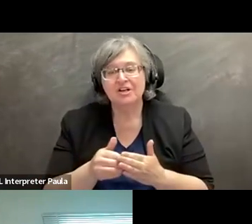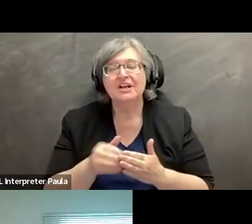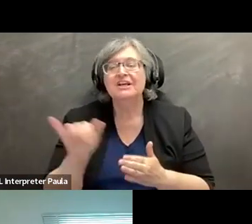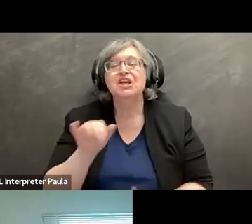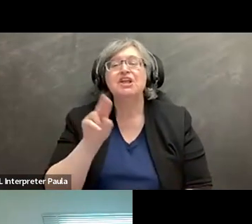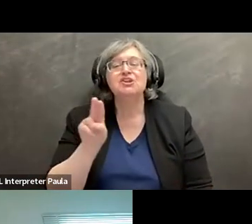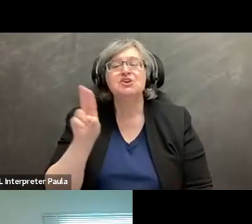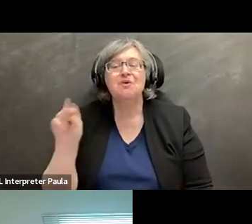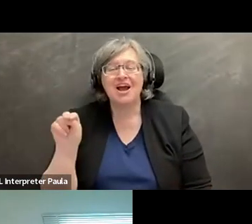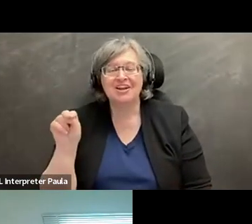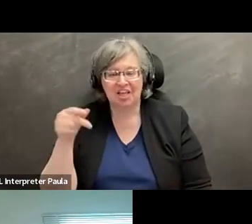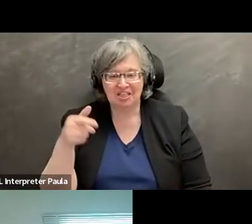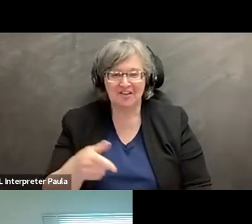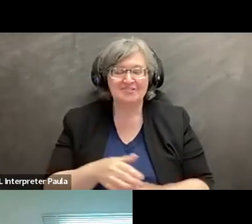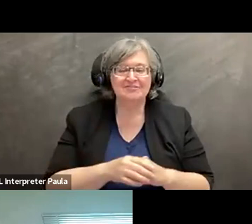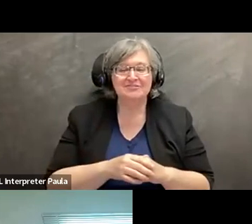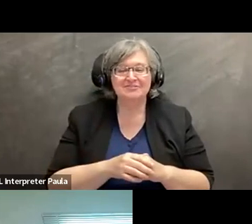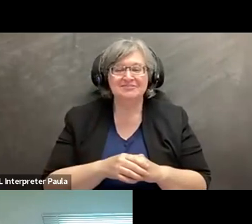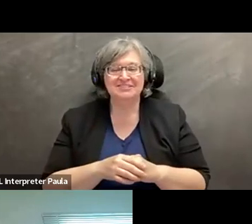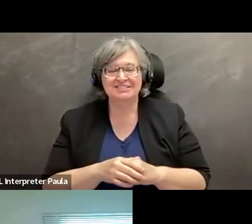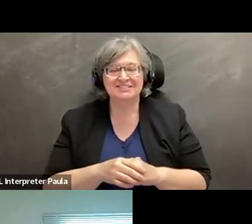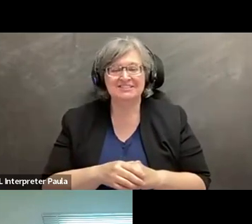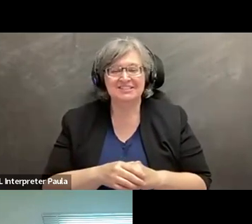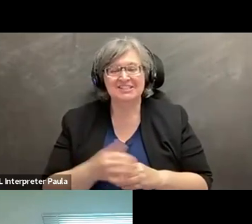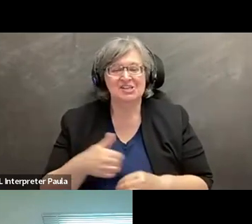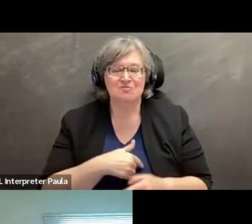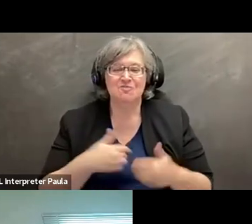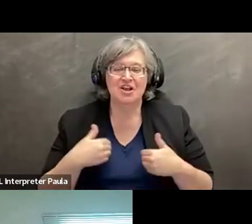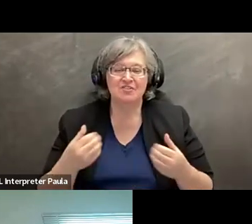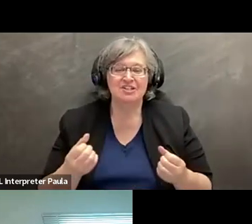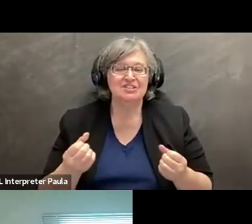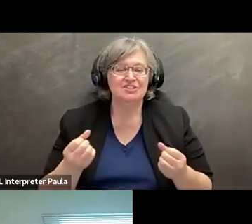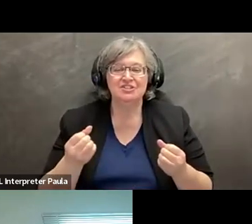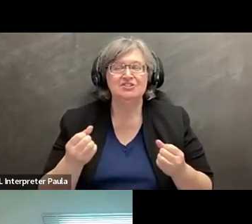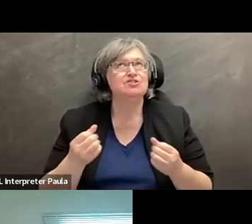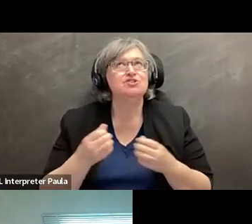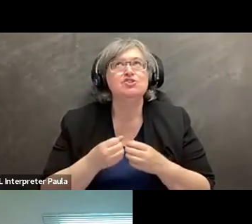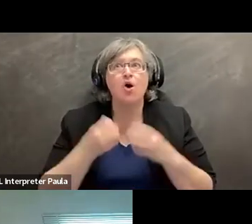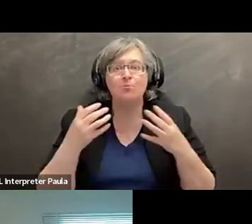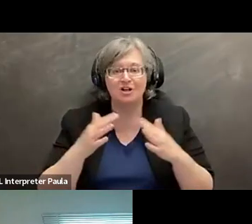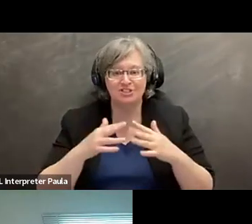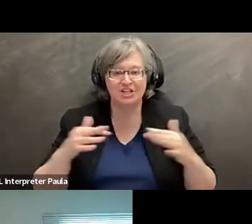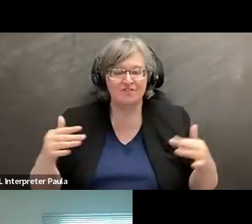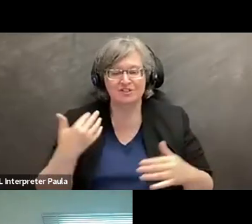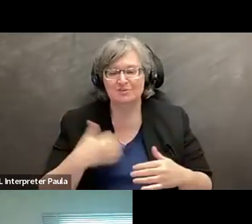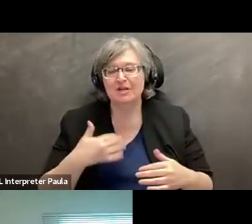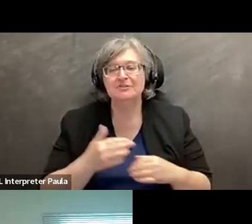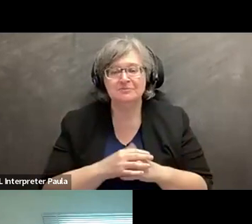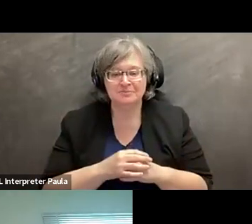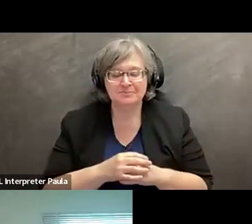Nations in there. We have so much diversity, and